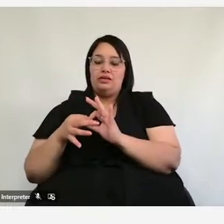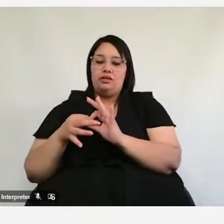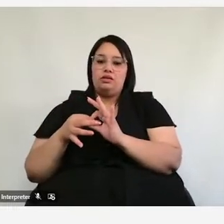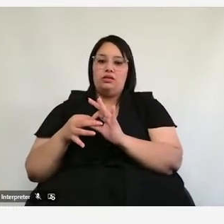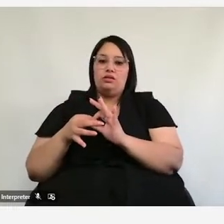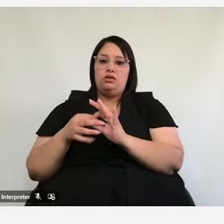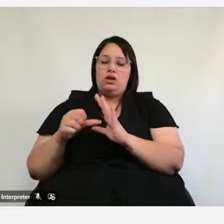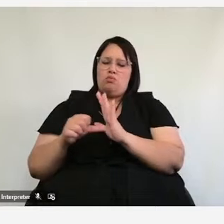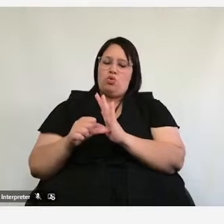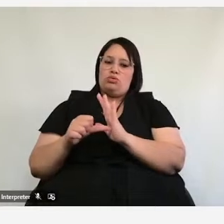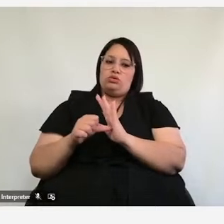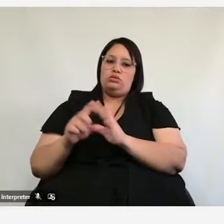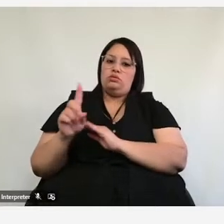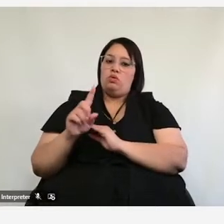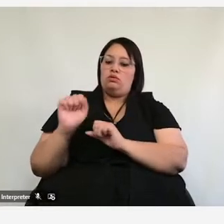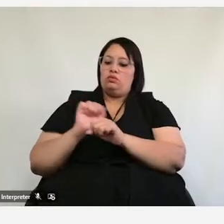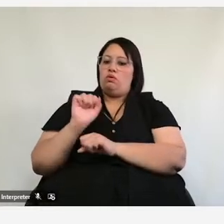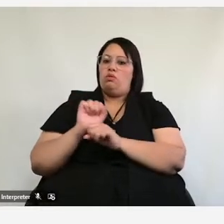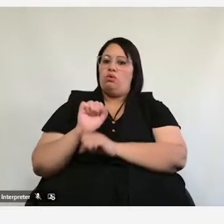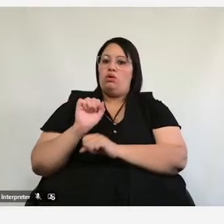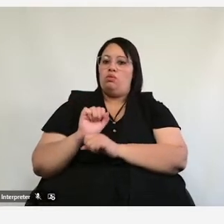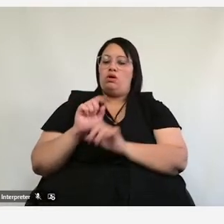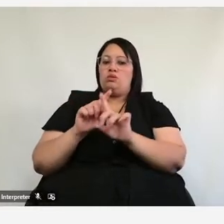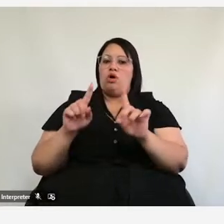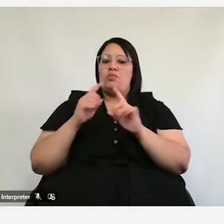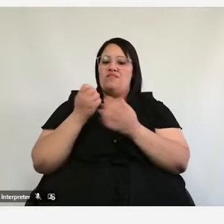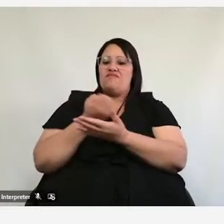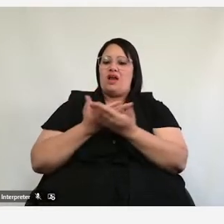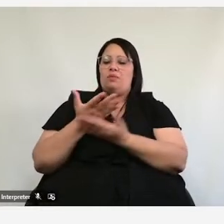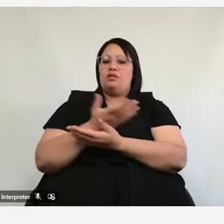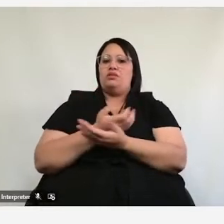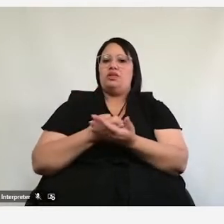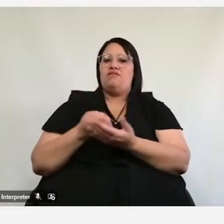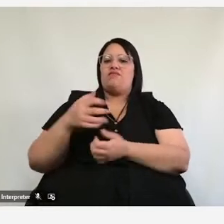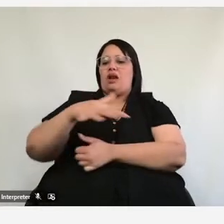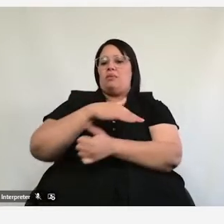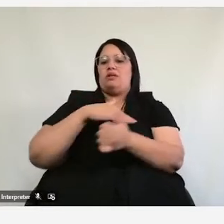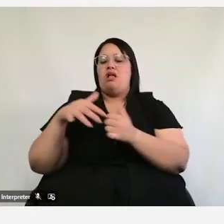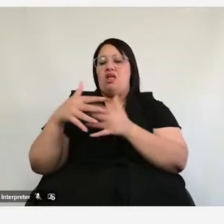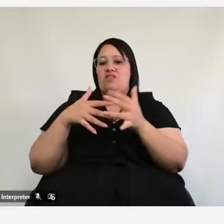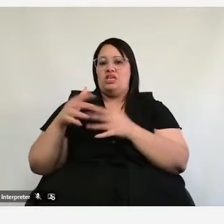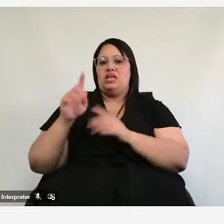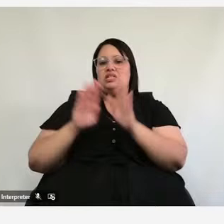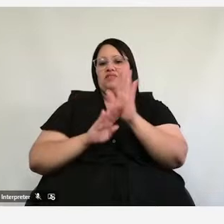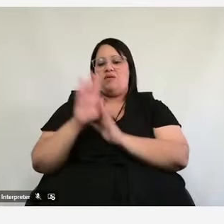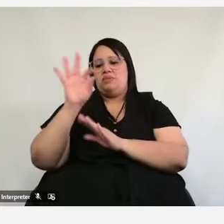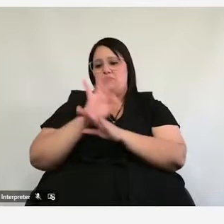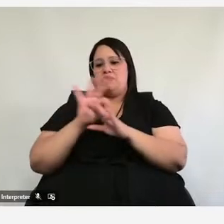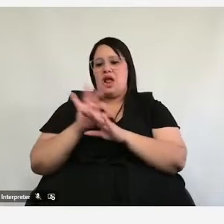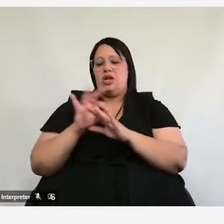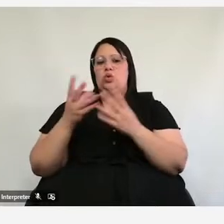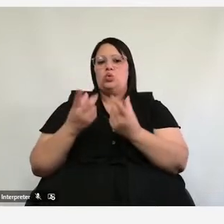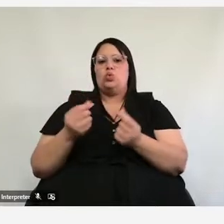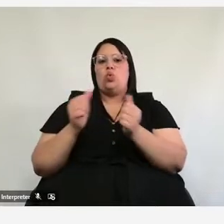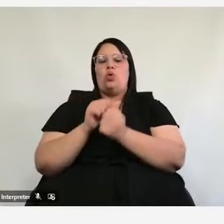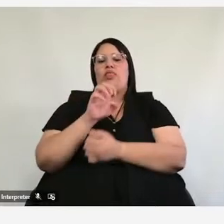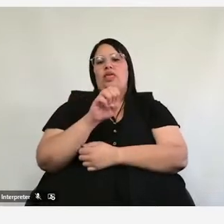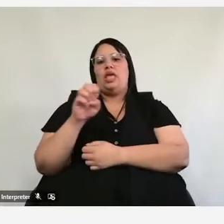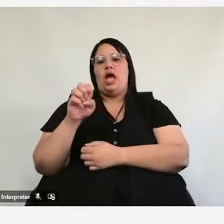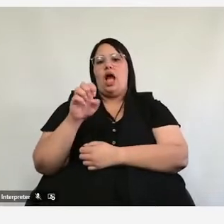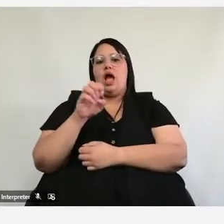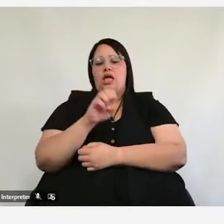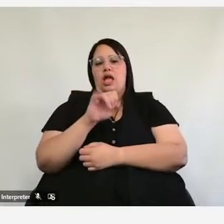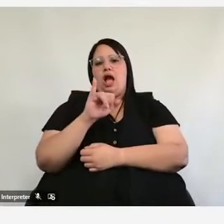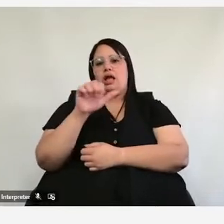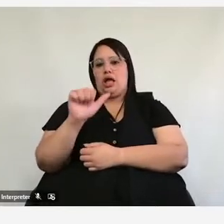very important work that the Department of Environmental Affairs and Development Planning does with EIAs. We